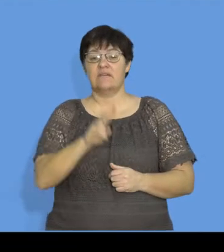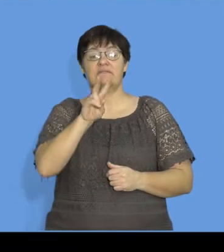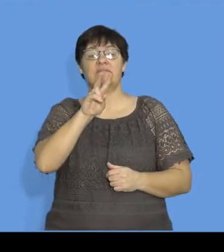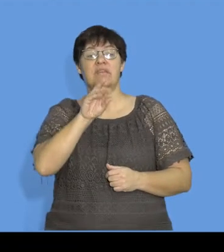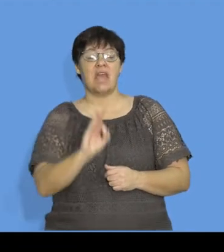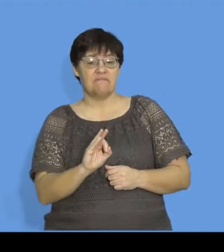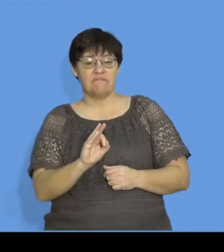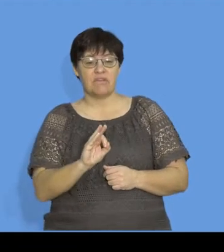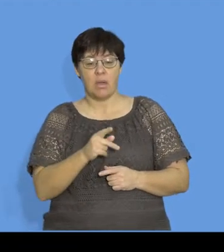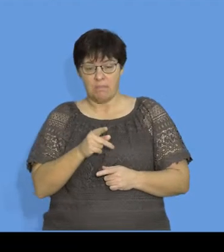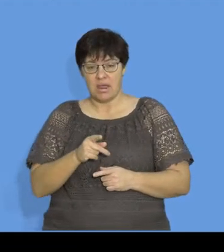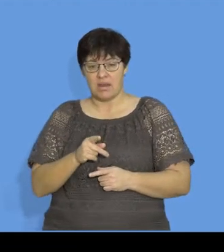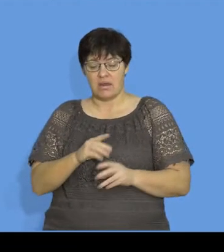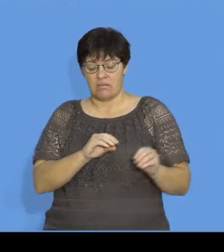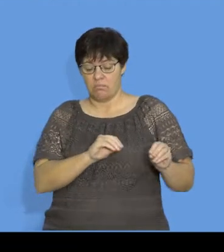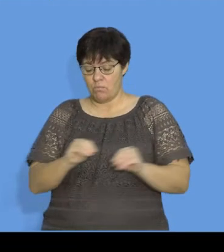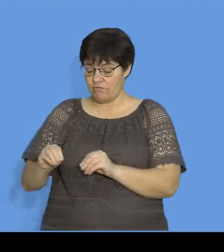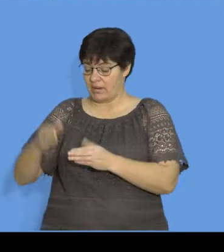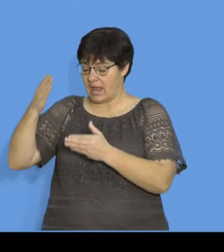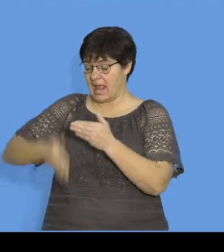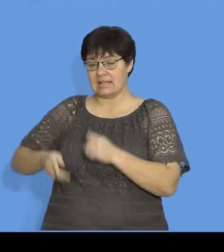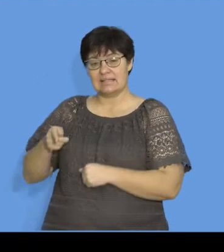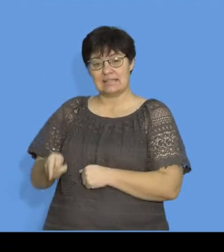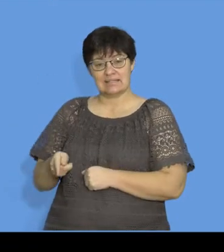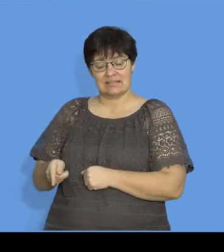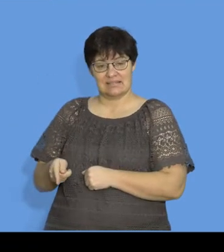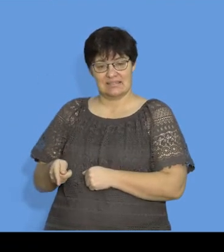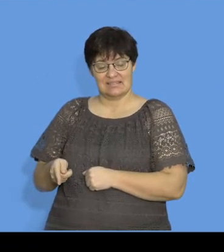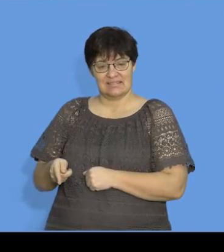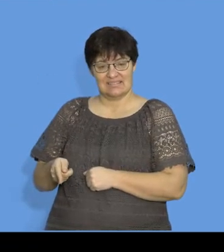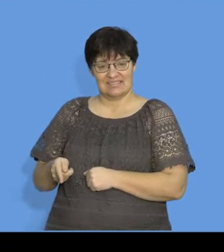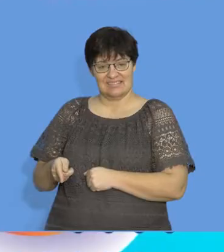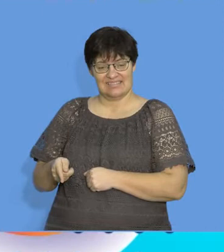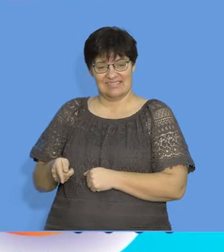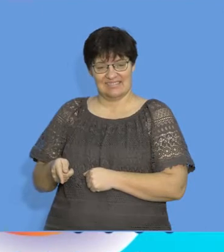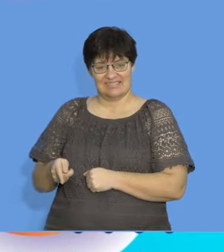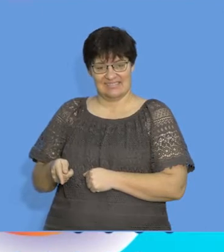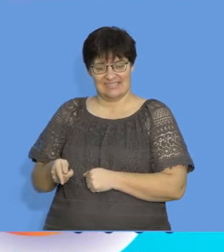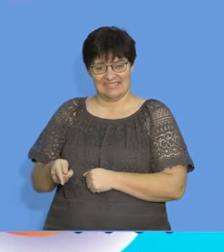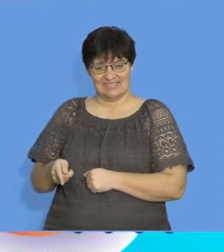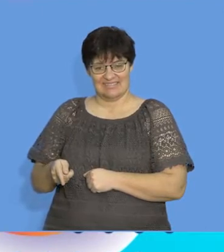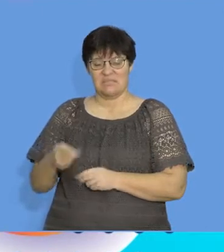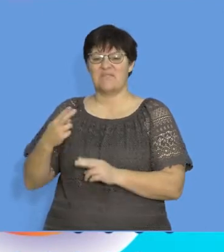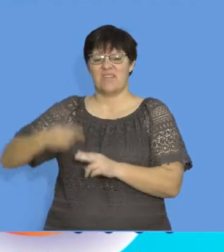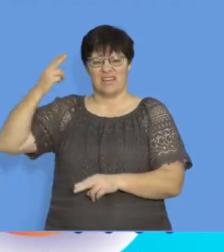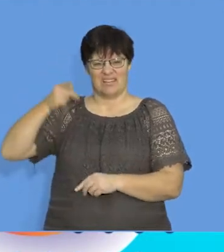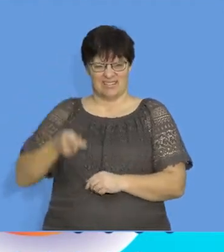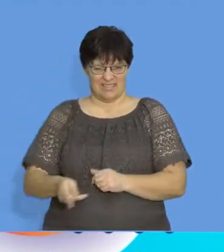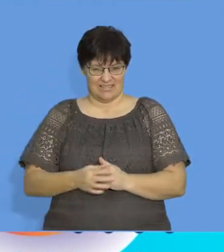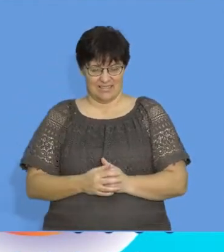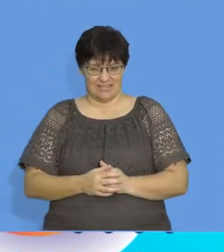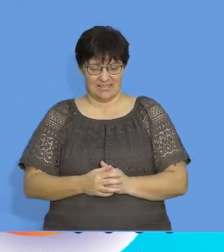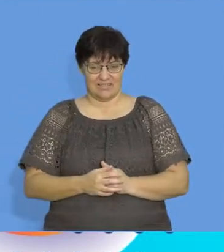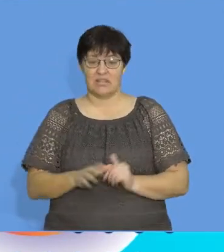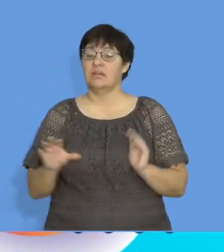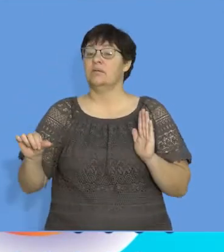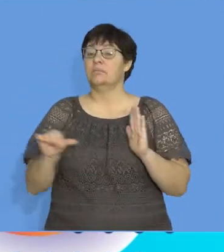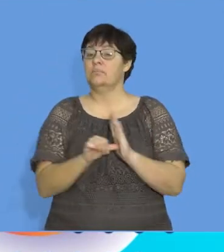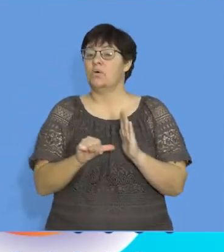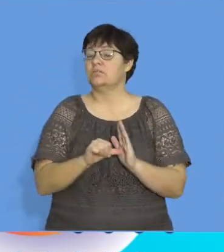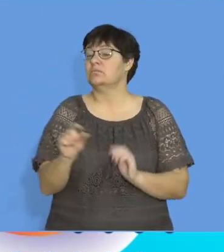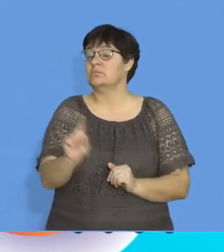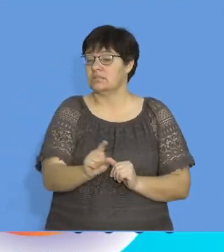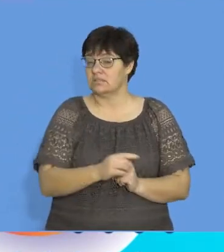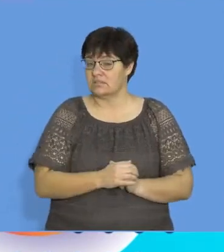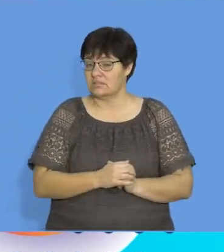VF is final velocity, final meaning at the end. Now what's important